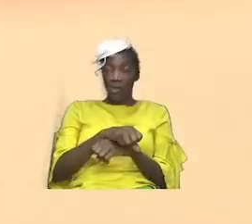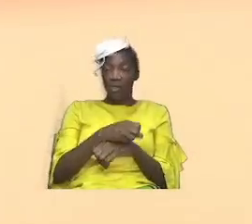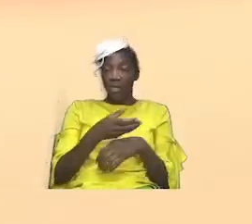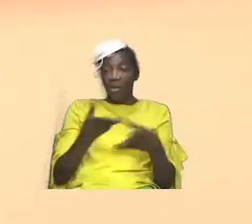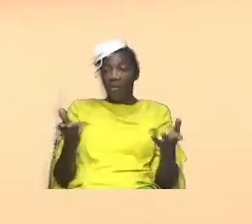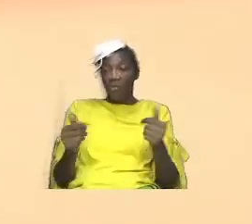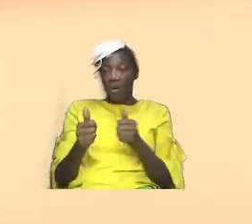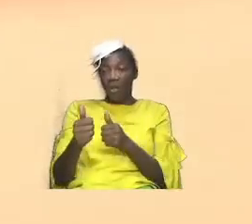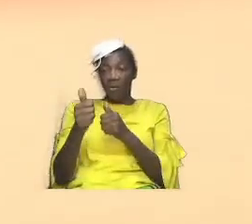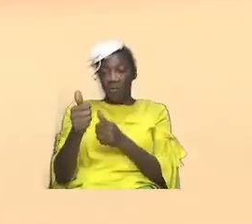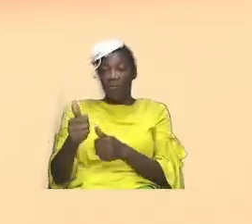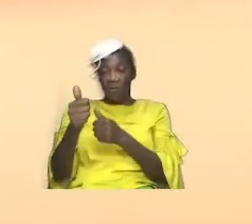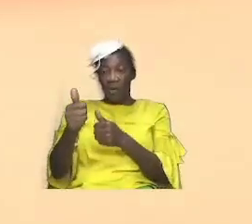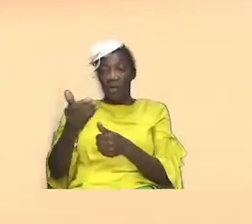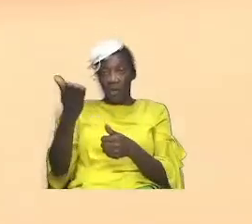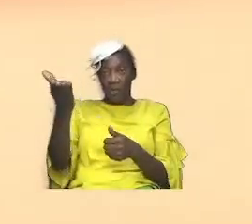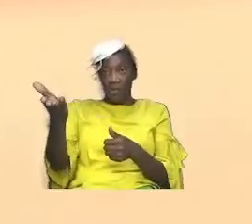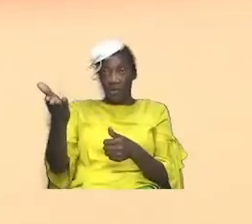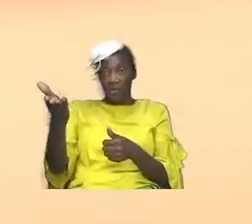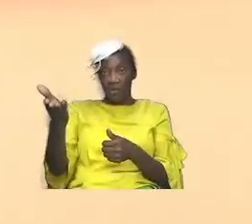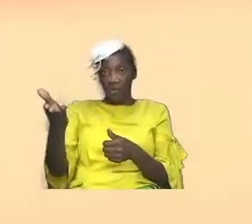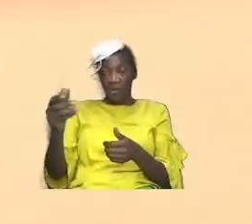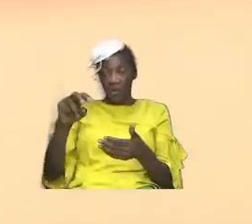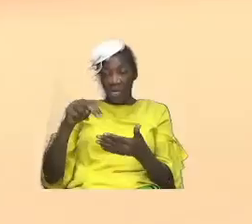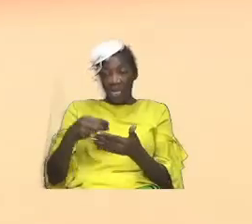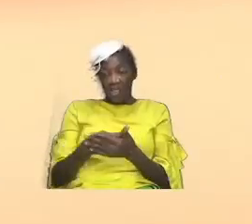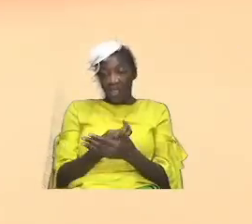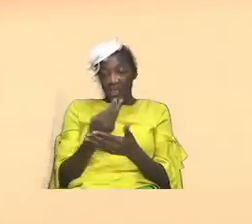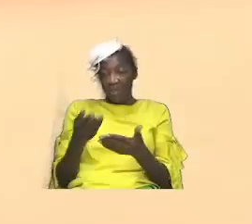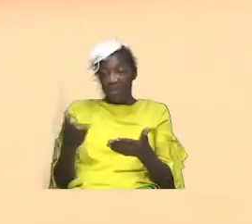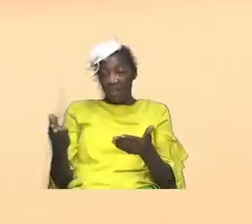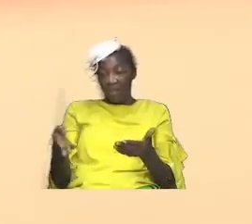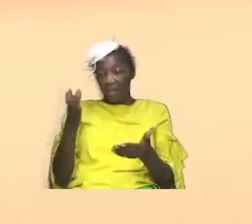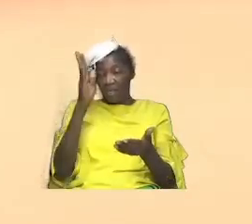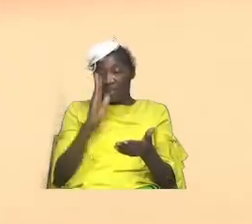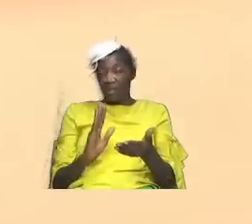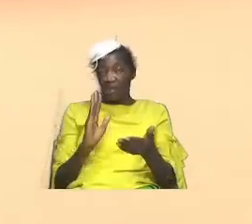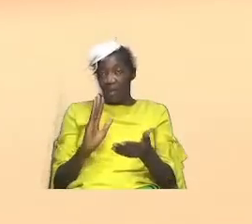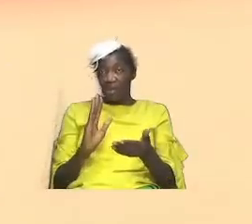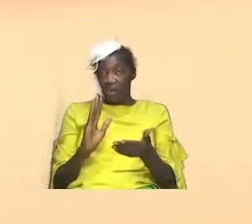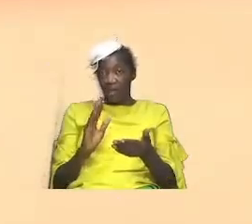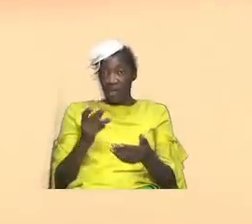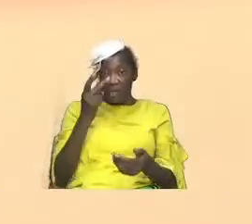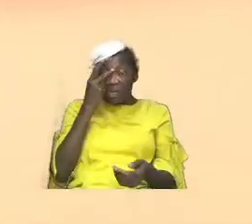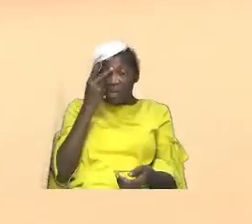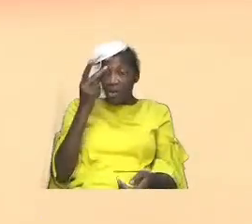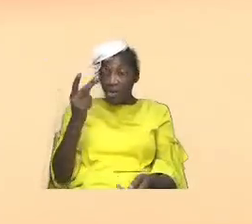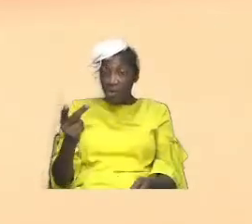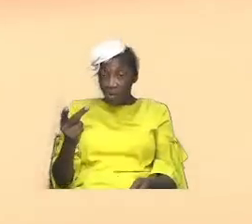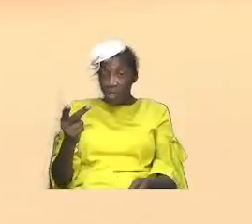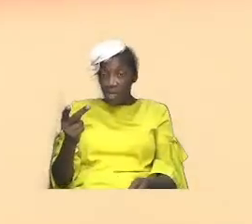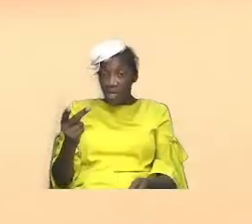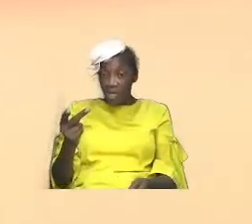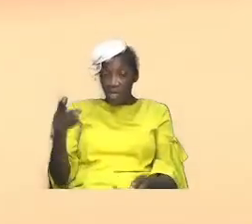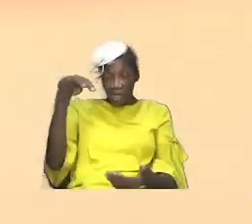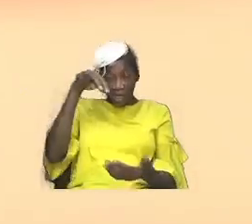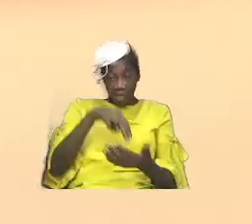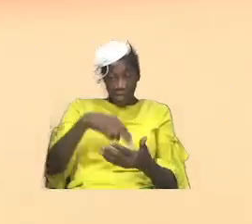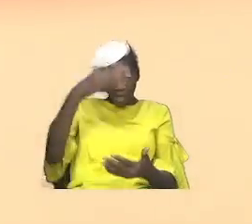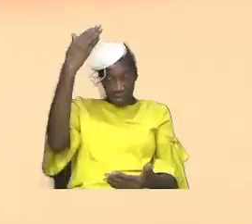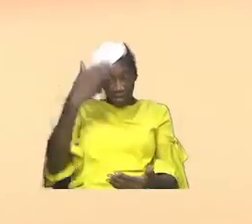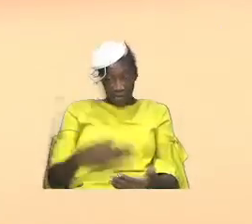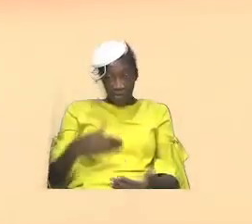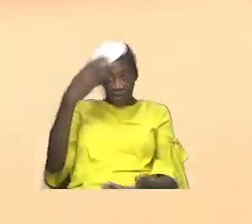follow you. And I'm telling you, saints of God, these are the things that God is going to be looking at as we stand before